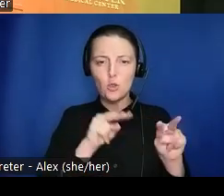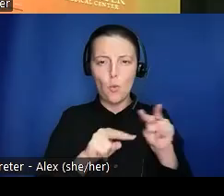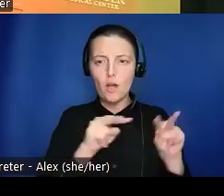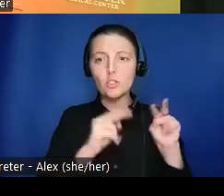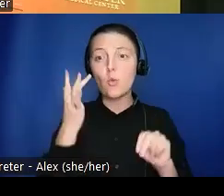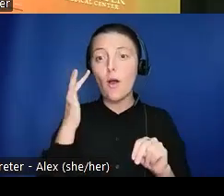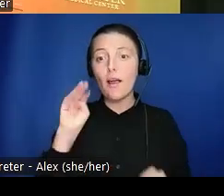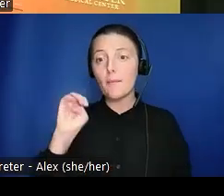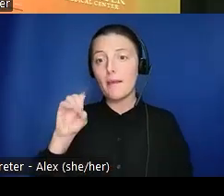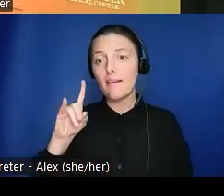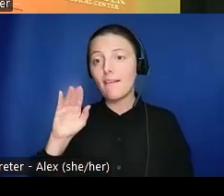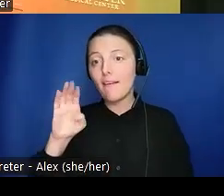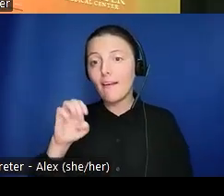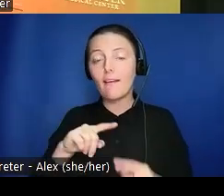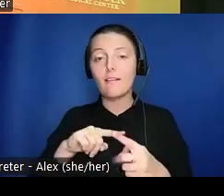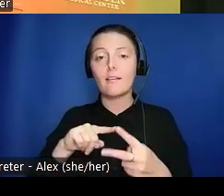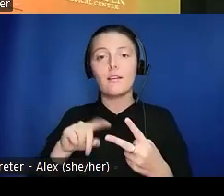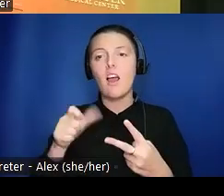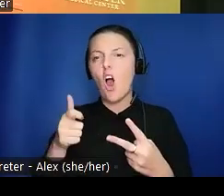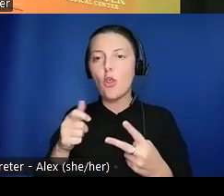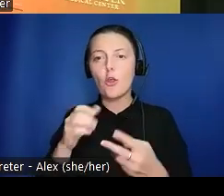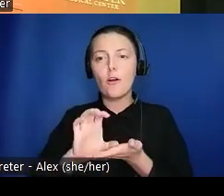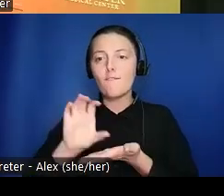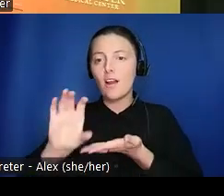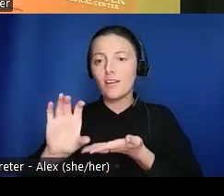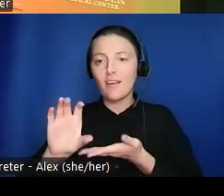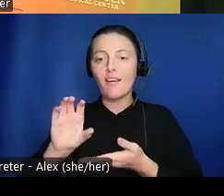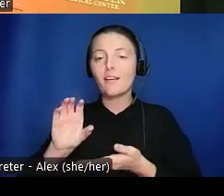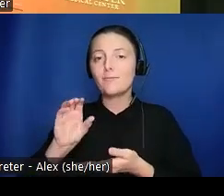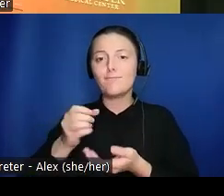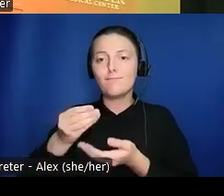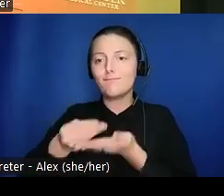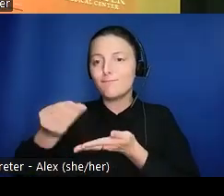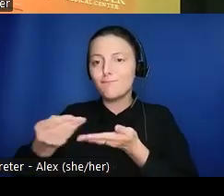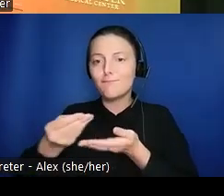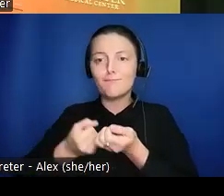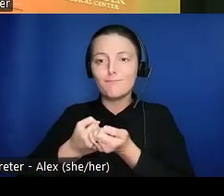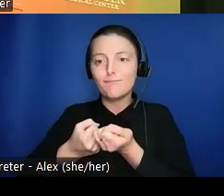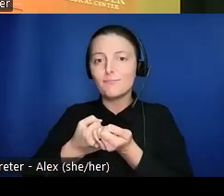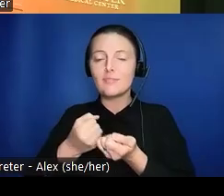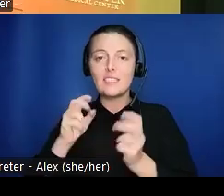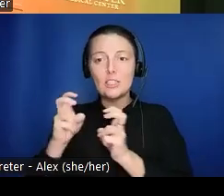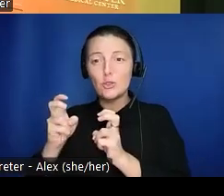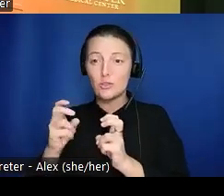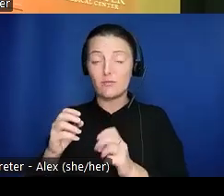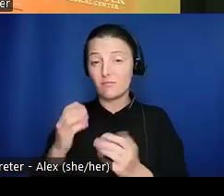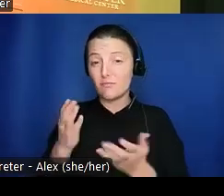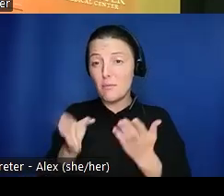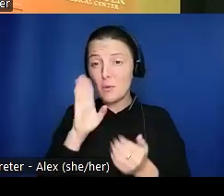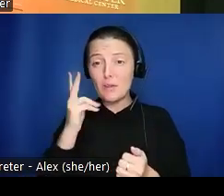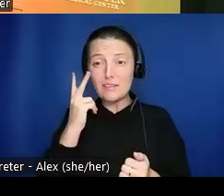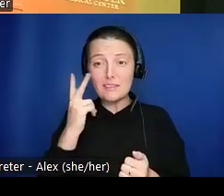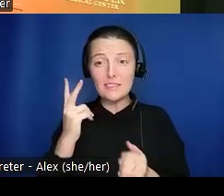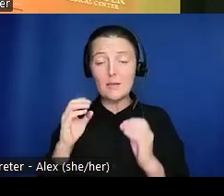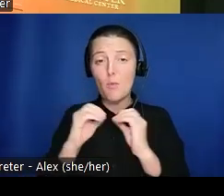funding related issues, are we going to see more uninsured, more homeless